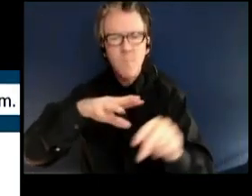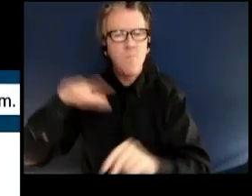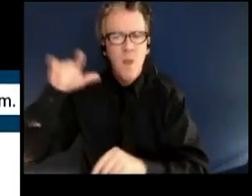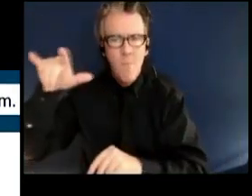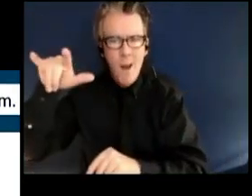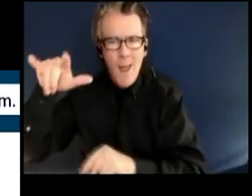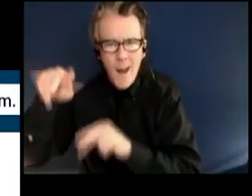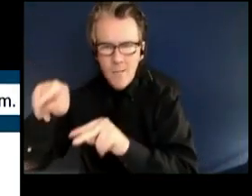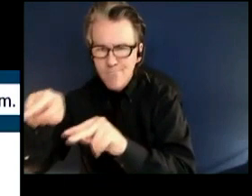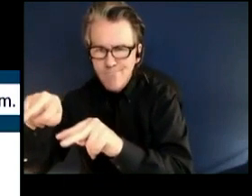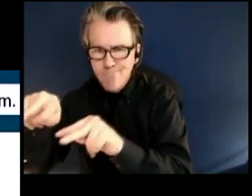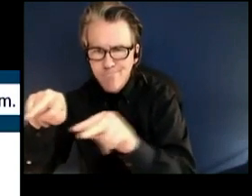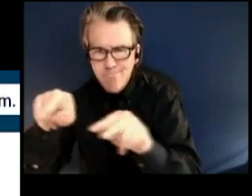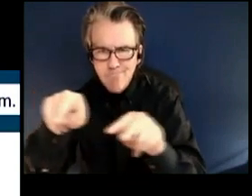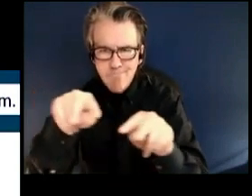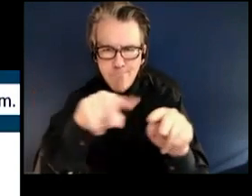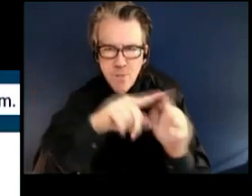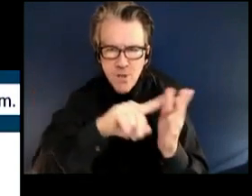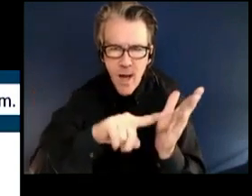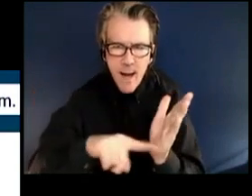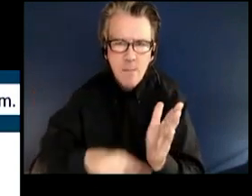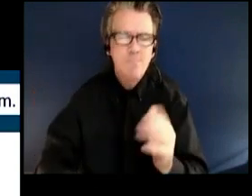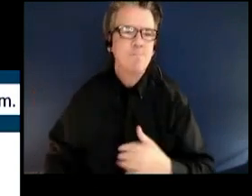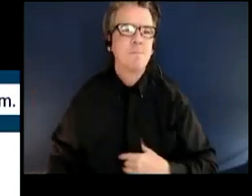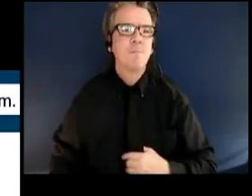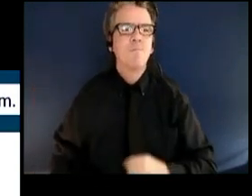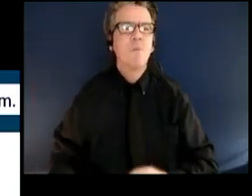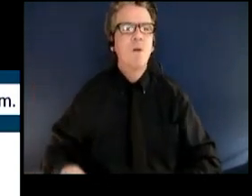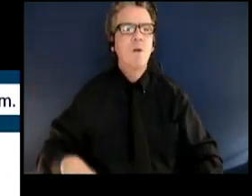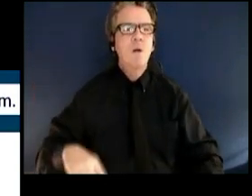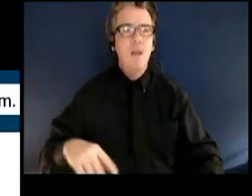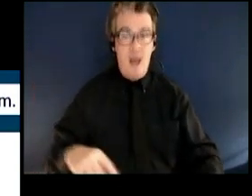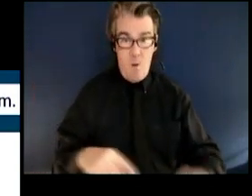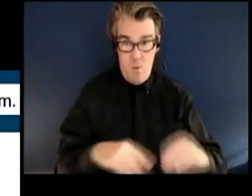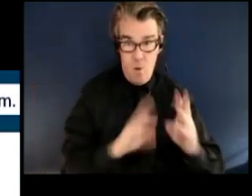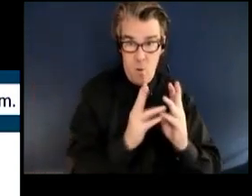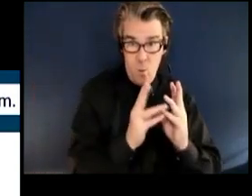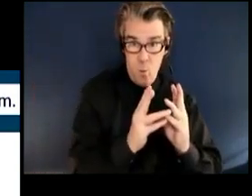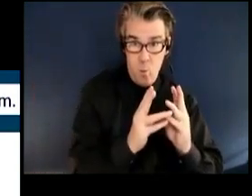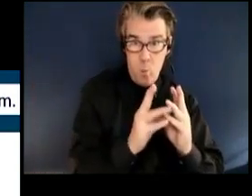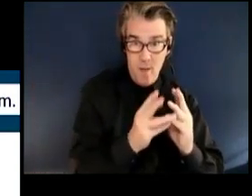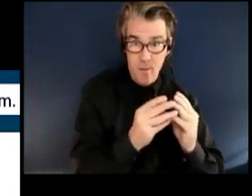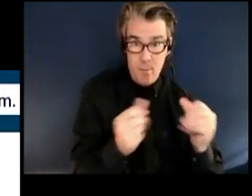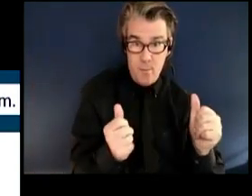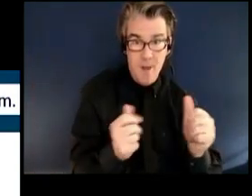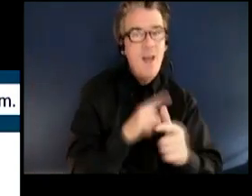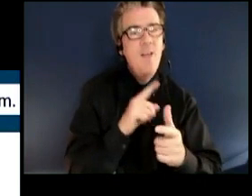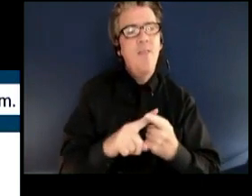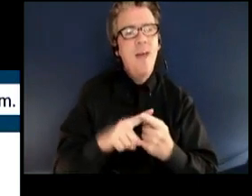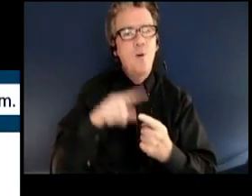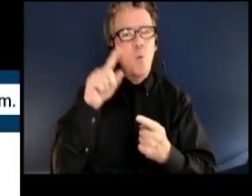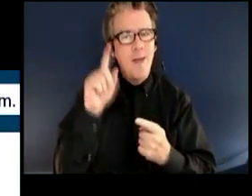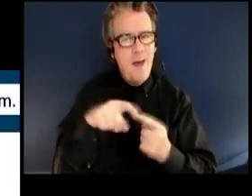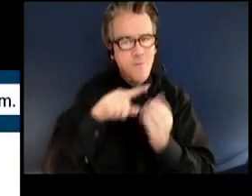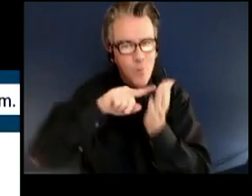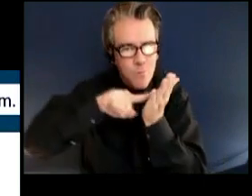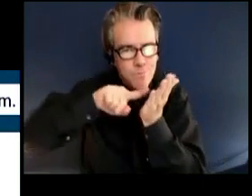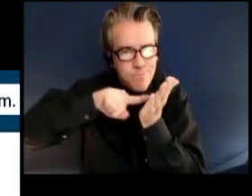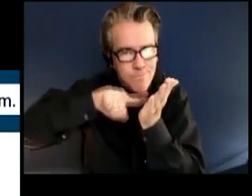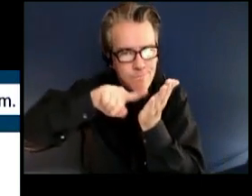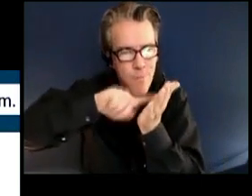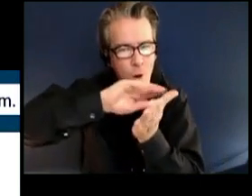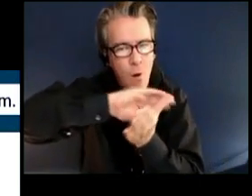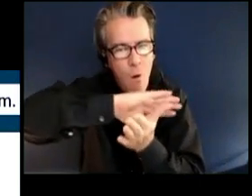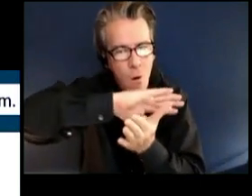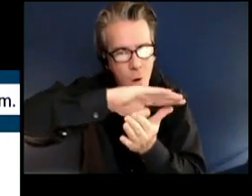we need to confirm that our electric system is safe prior to re-energizing it. We do